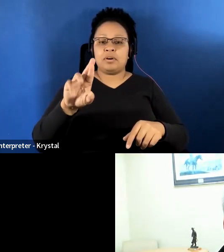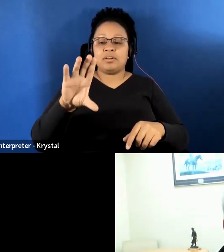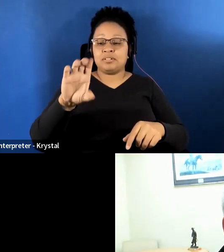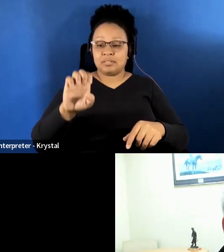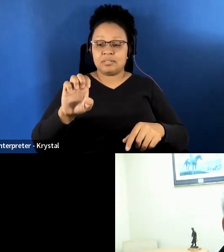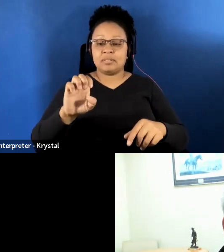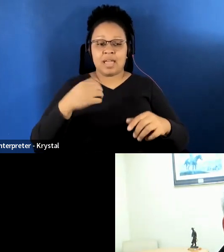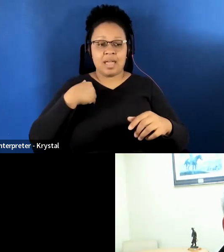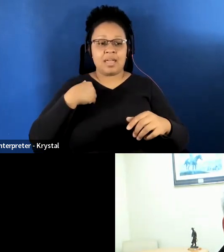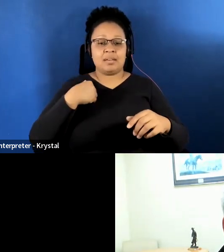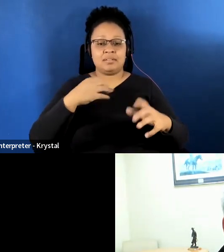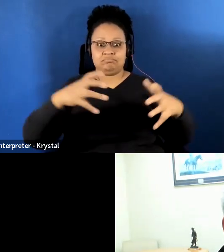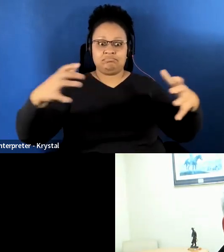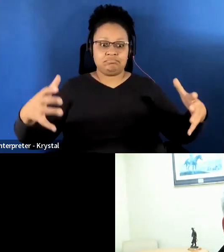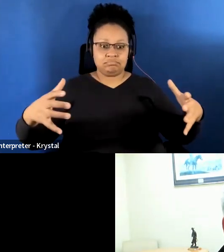work.